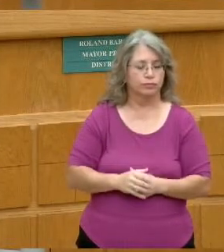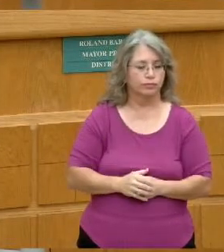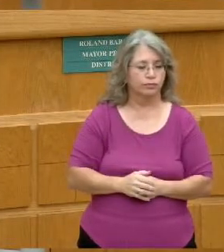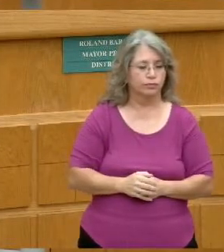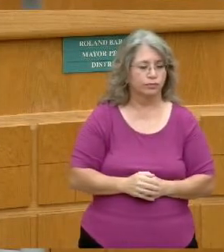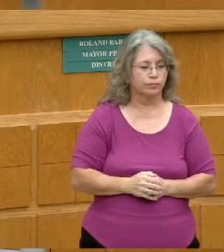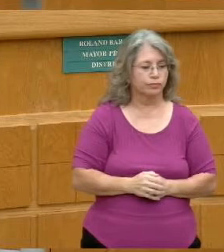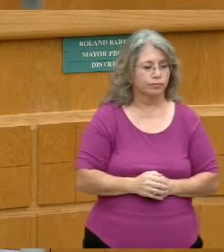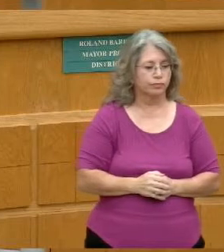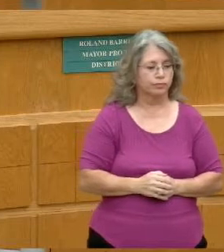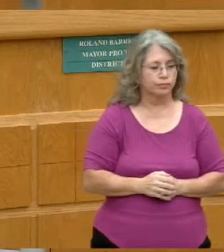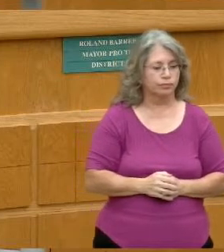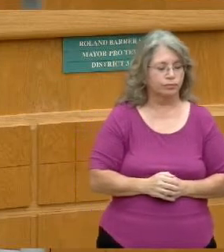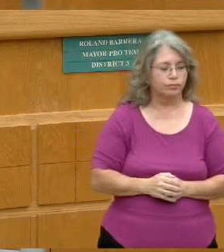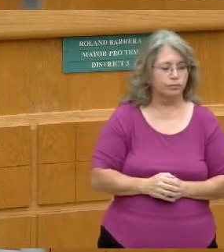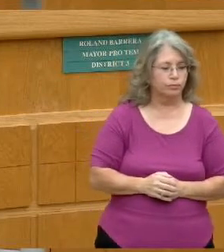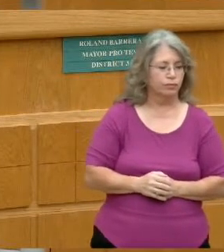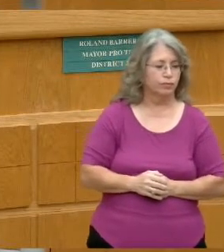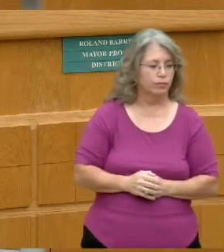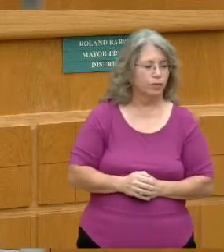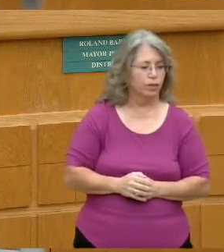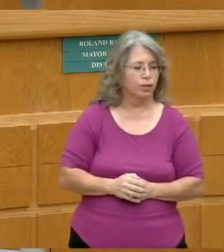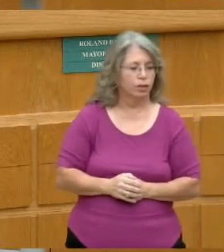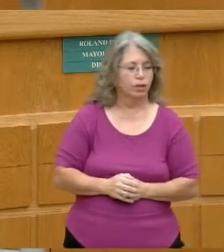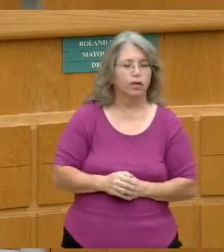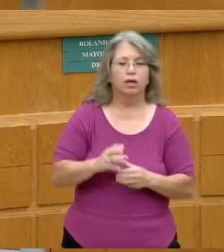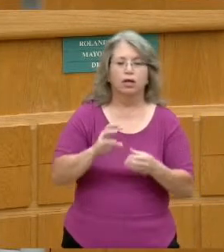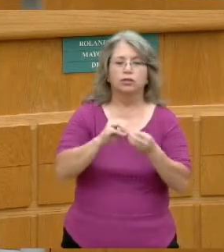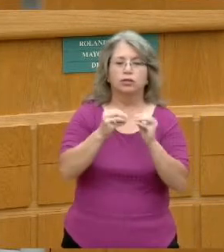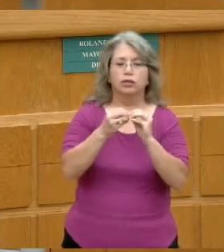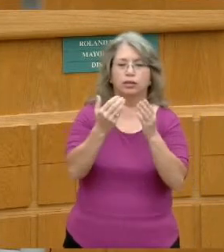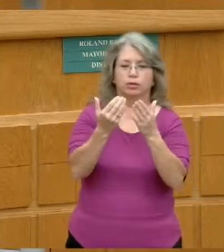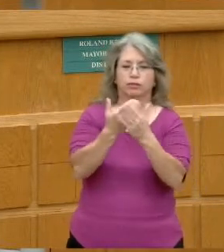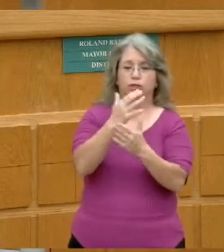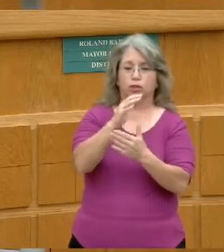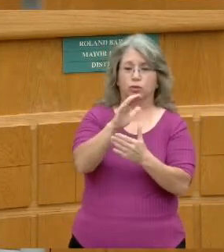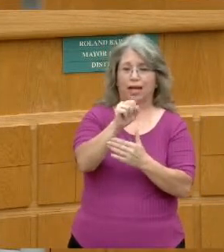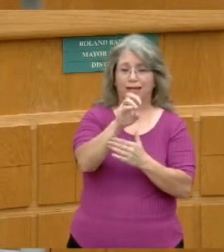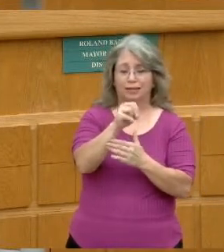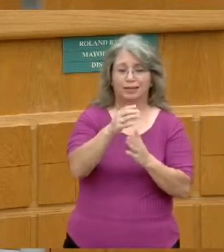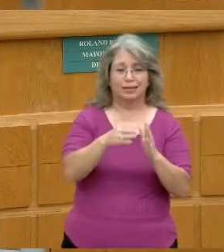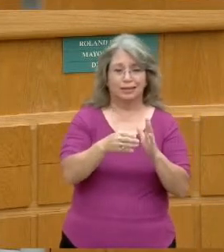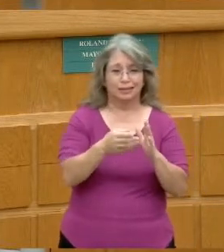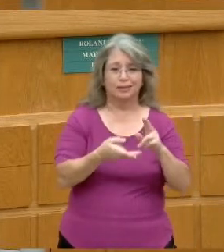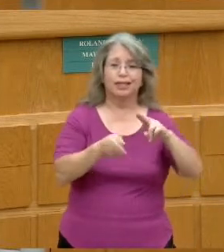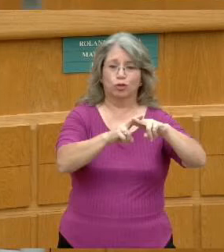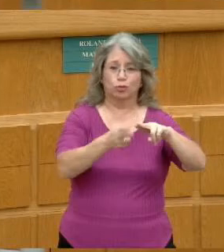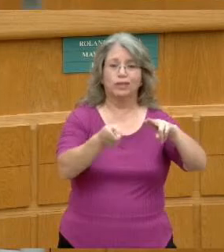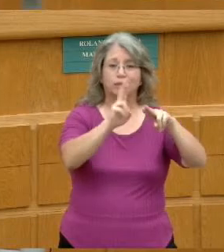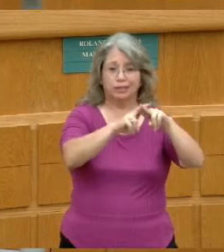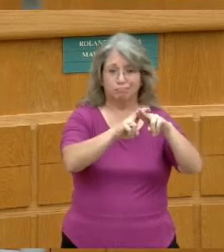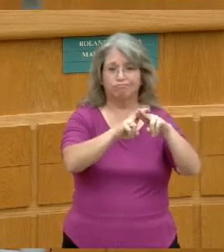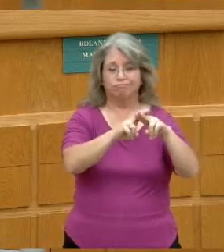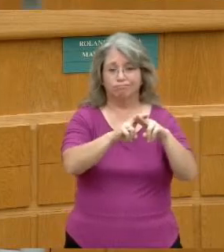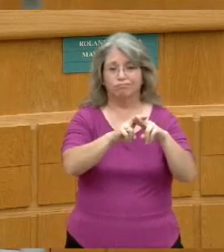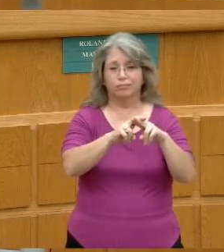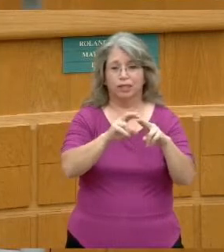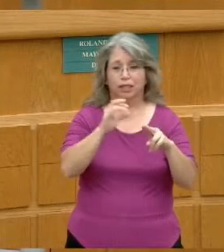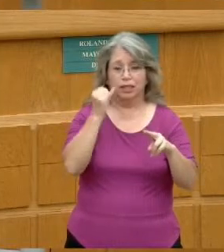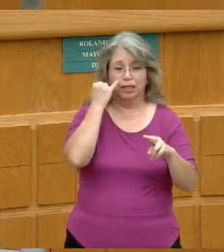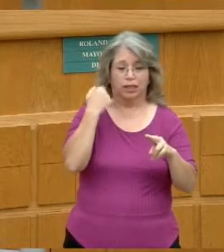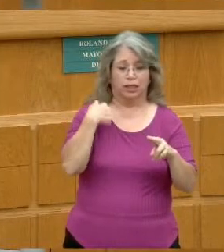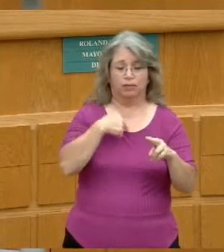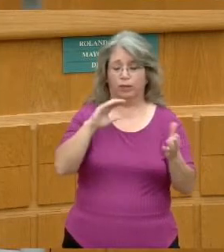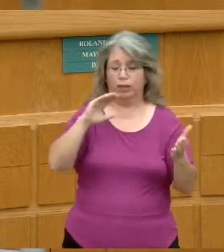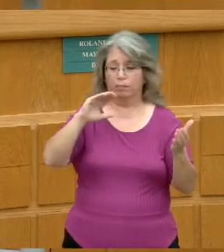So the number of new cases are increasing right now, and if we get our comparison to Bexar County, San Antonio, we can see there that we're